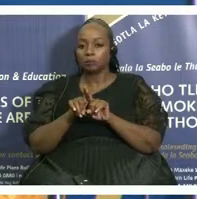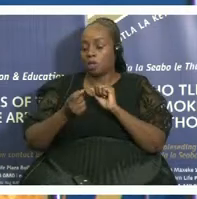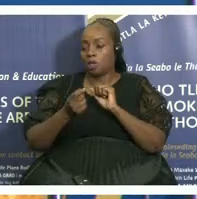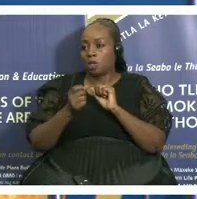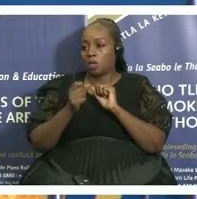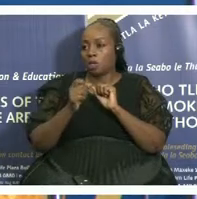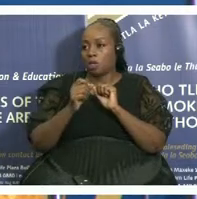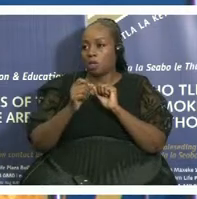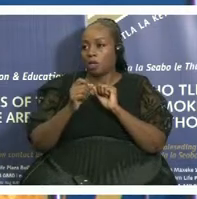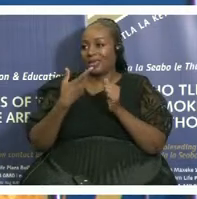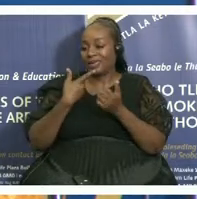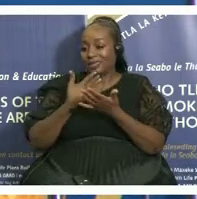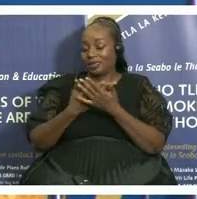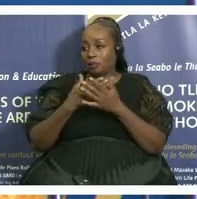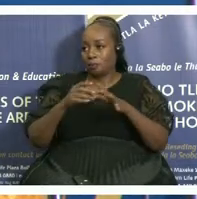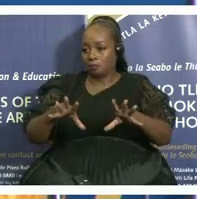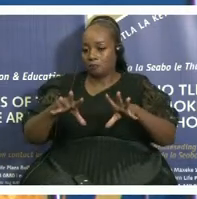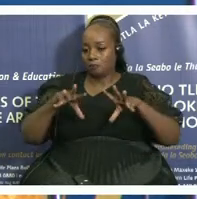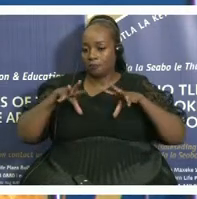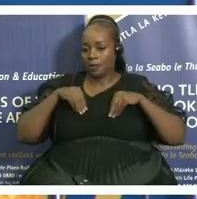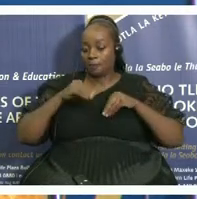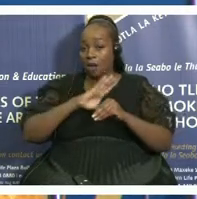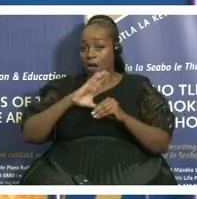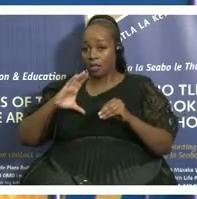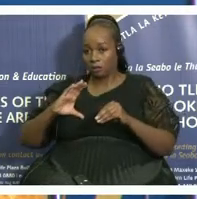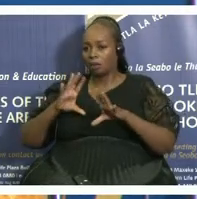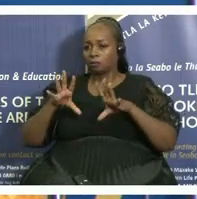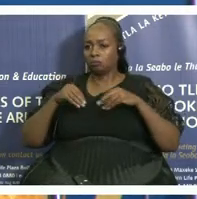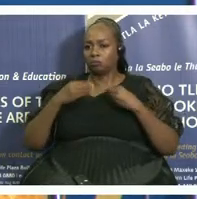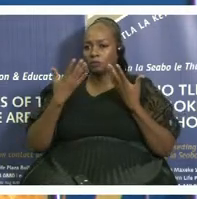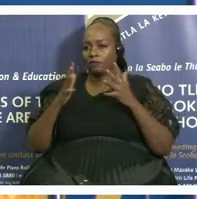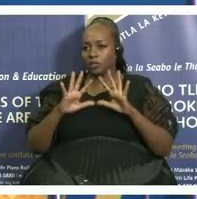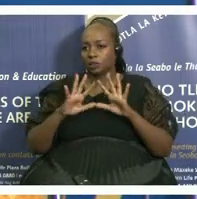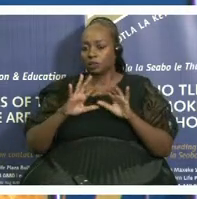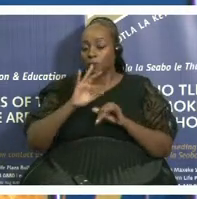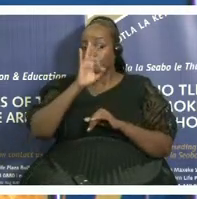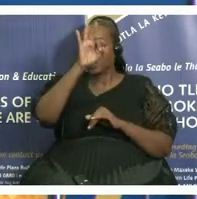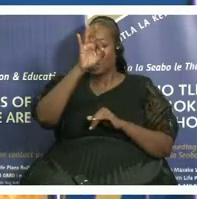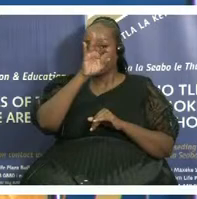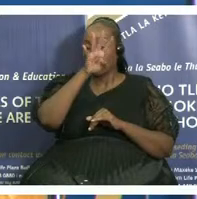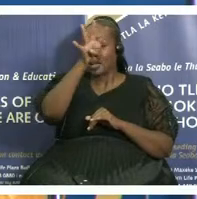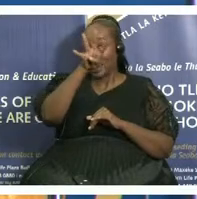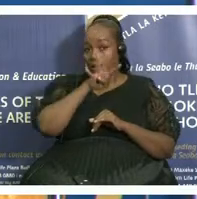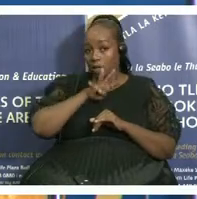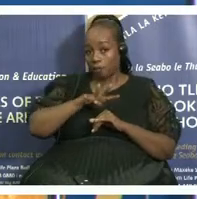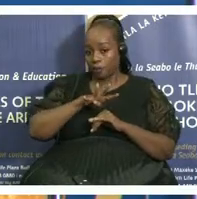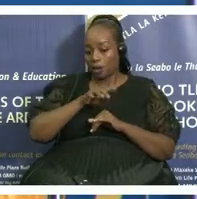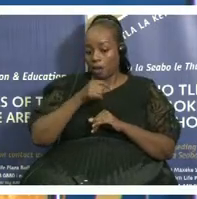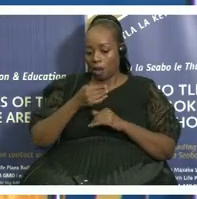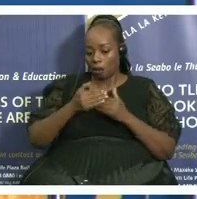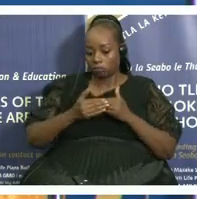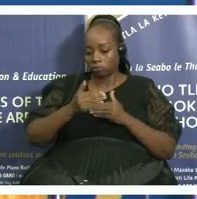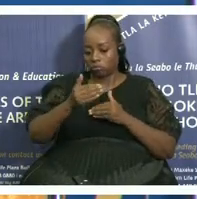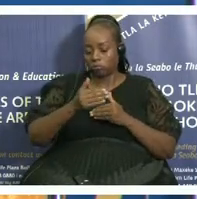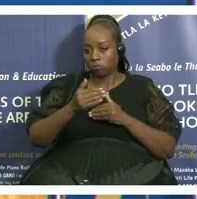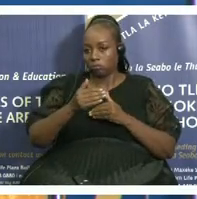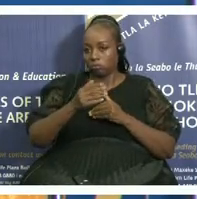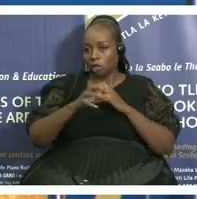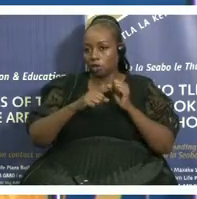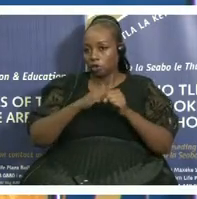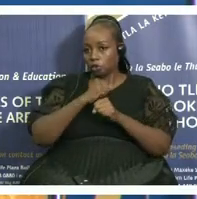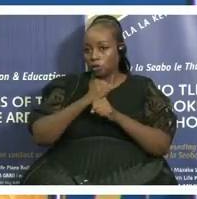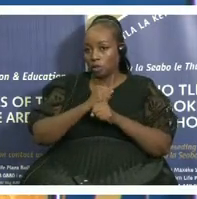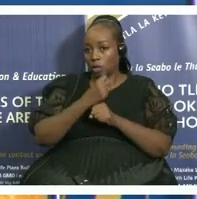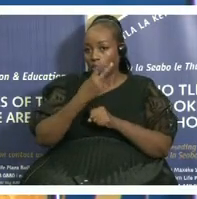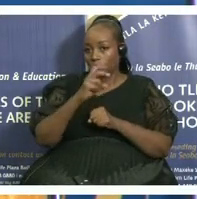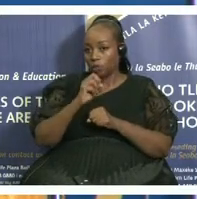to the ease. By April this year, second generation one plans will be completed. We will institutionalize the district